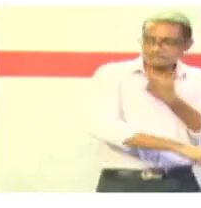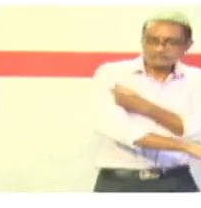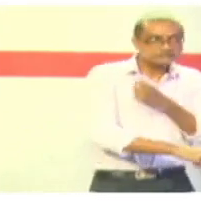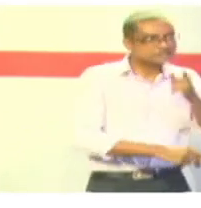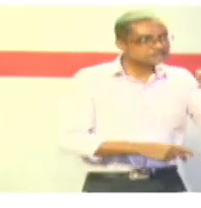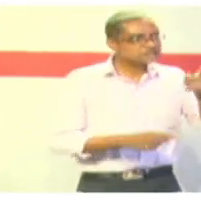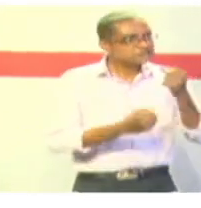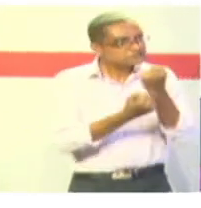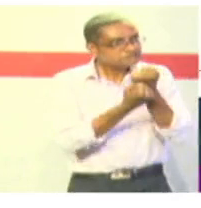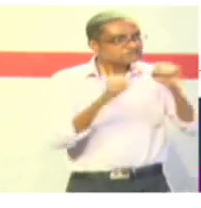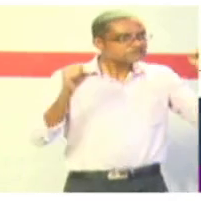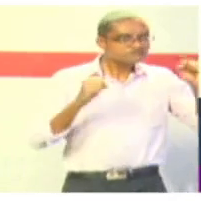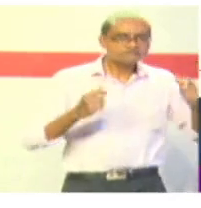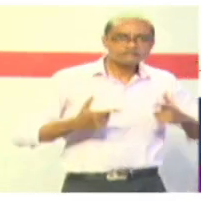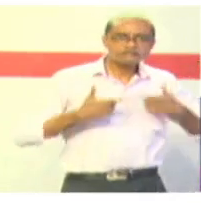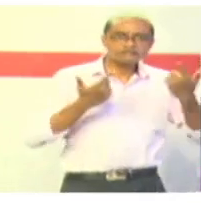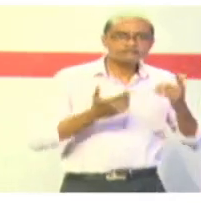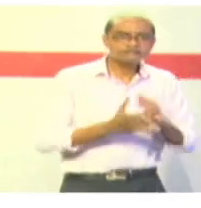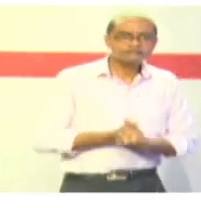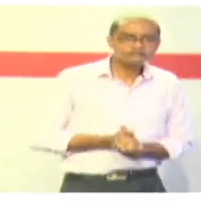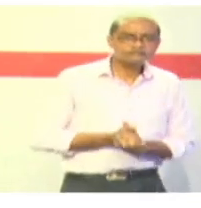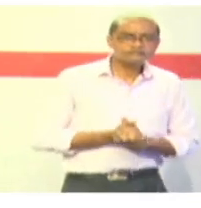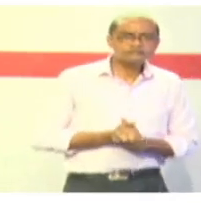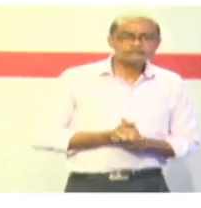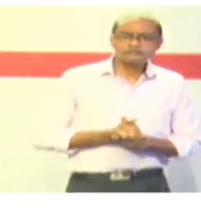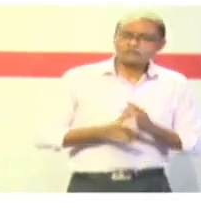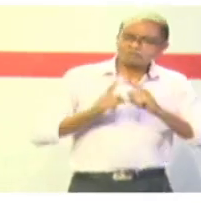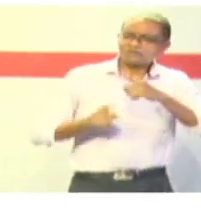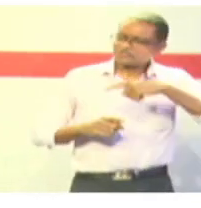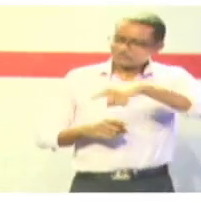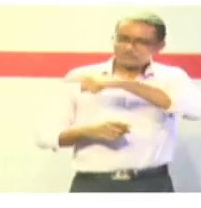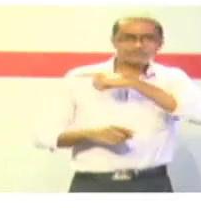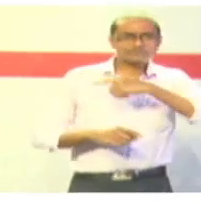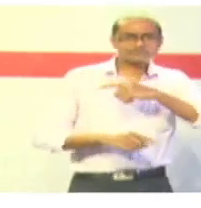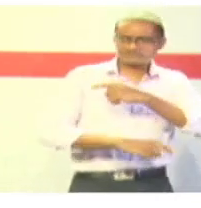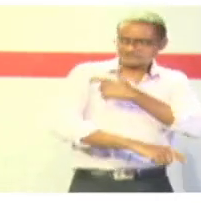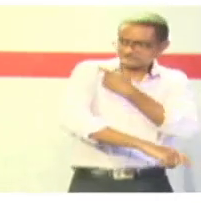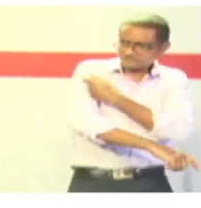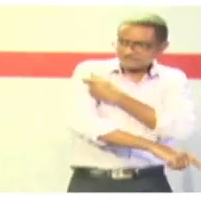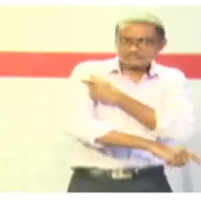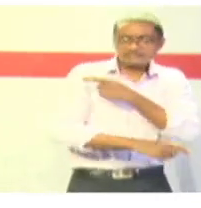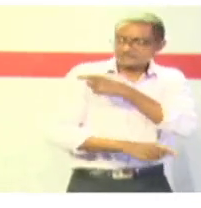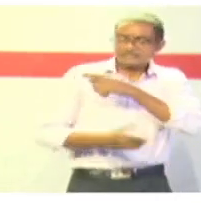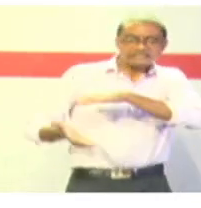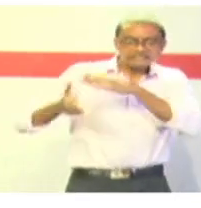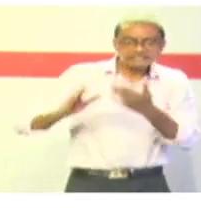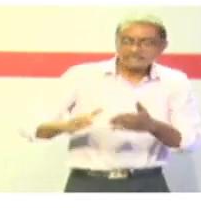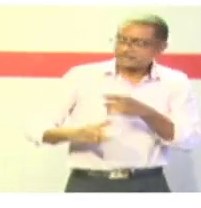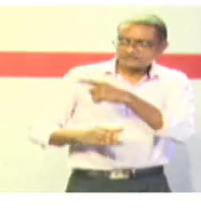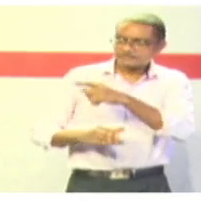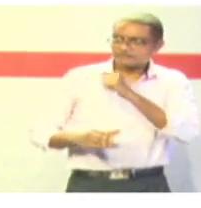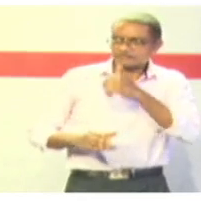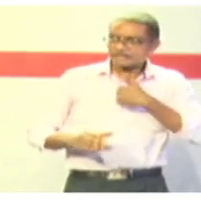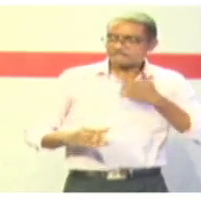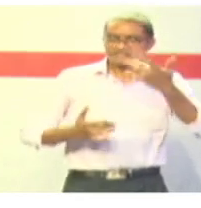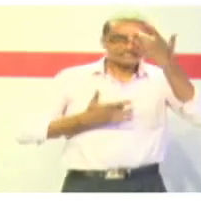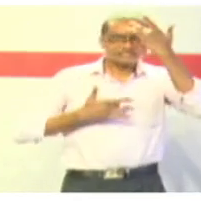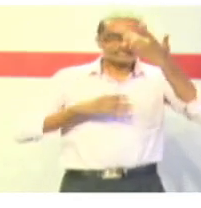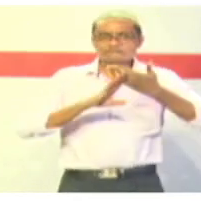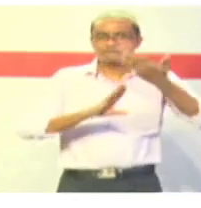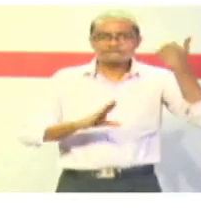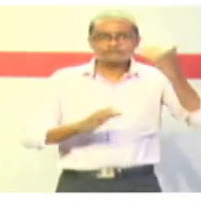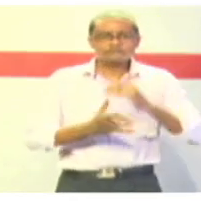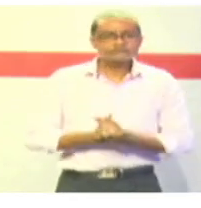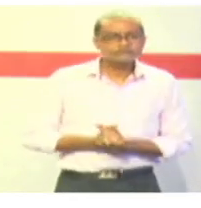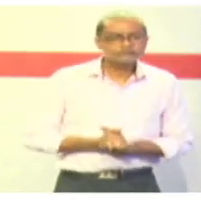any comorbidities or any underlying health conditions. And I was wondering if you could just weigh in on that from a medical perspective.